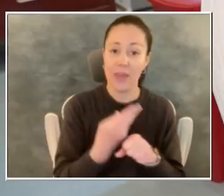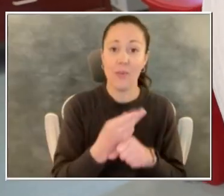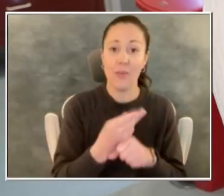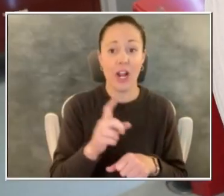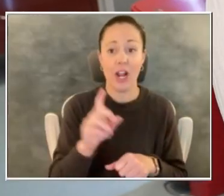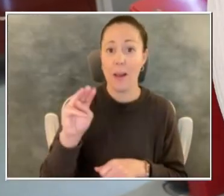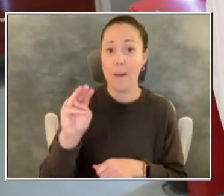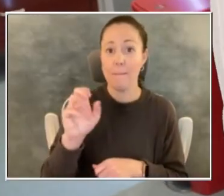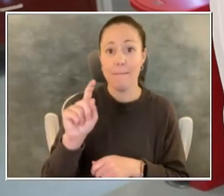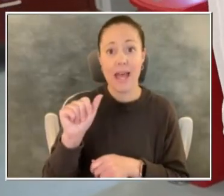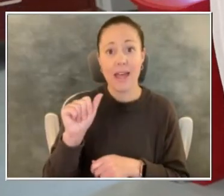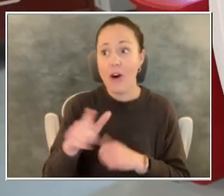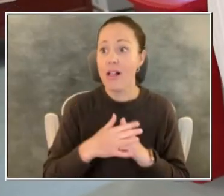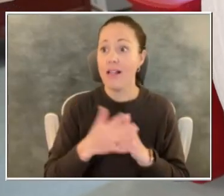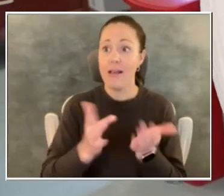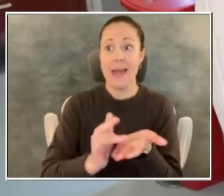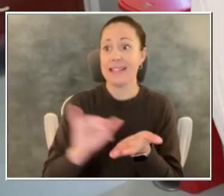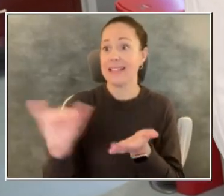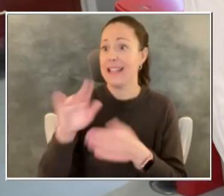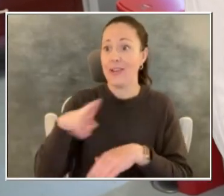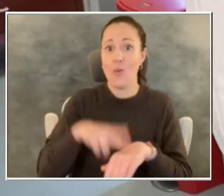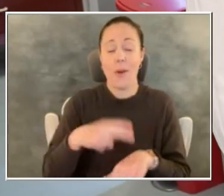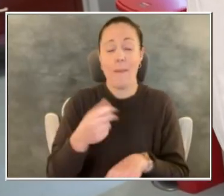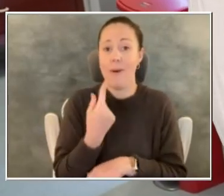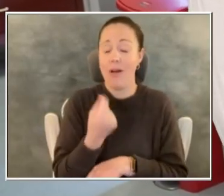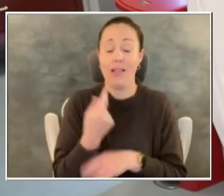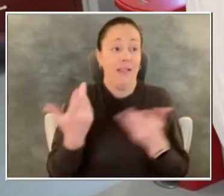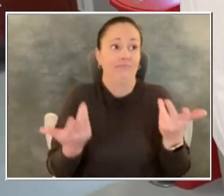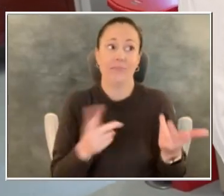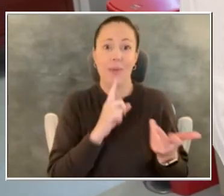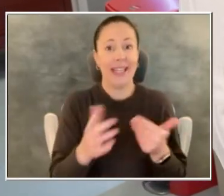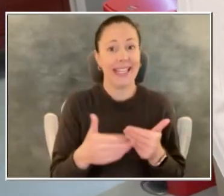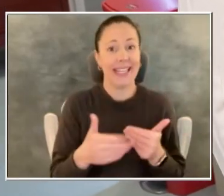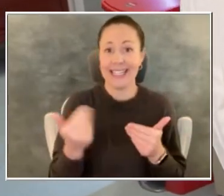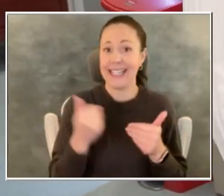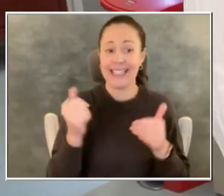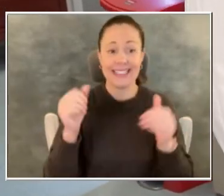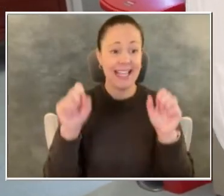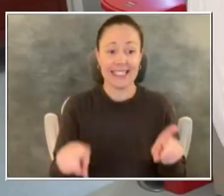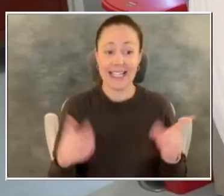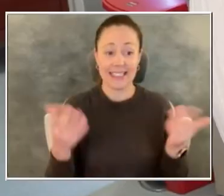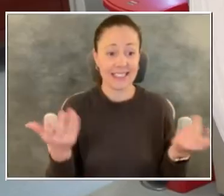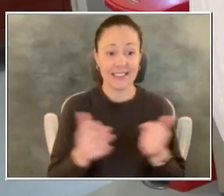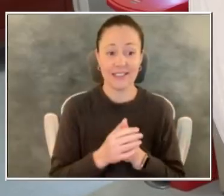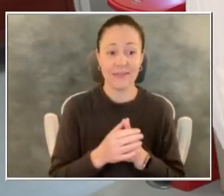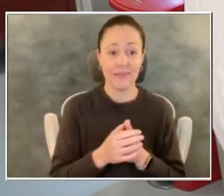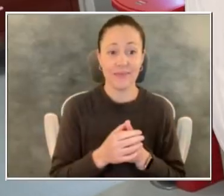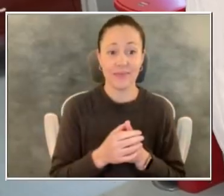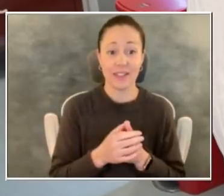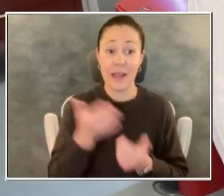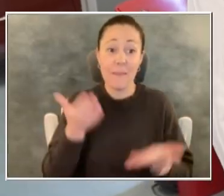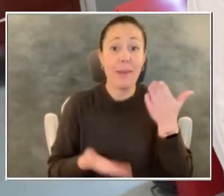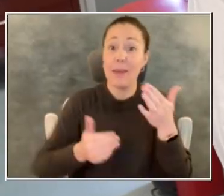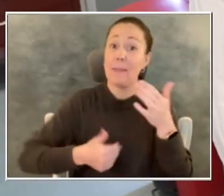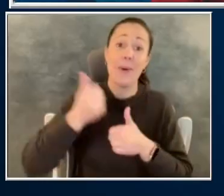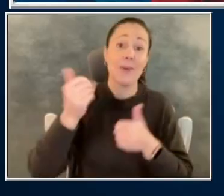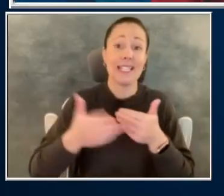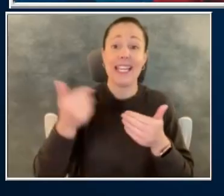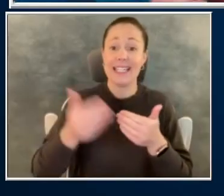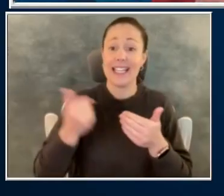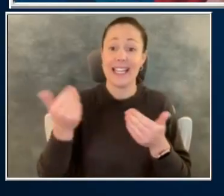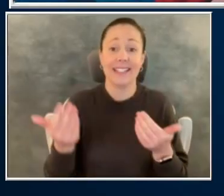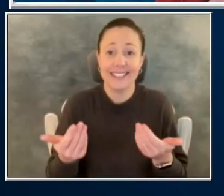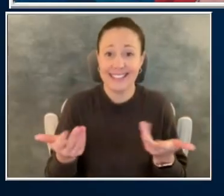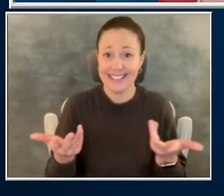take your medications. So this is a very easy test. I always say it's the easiest test you'll ever do. It actually is,